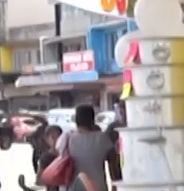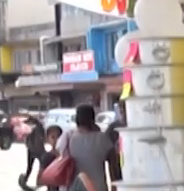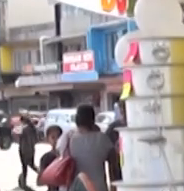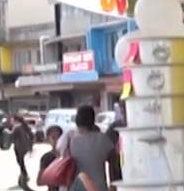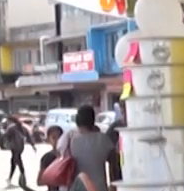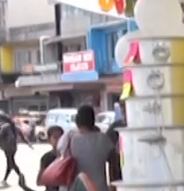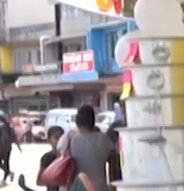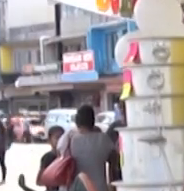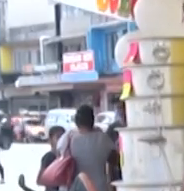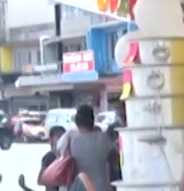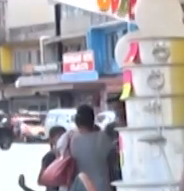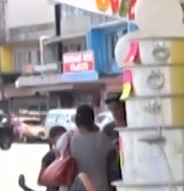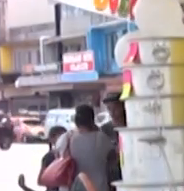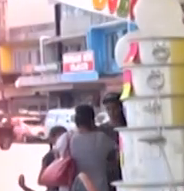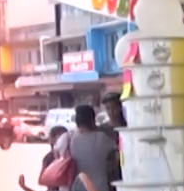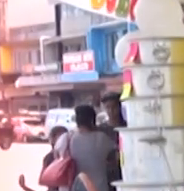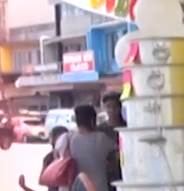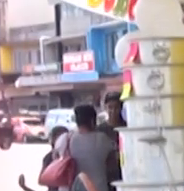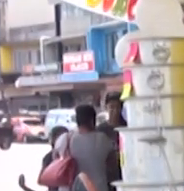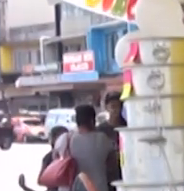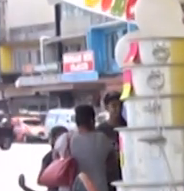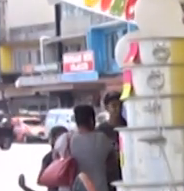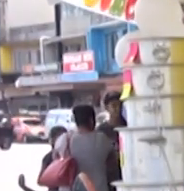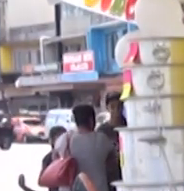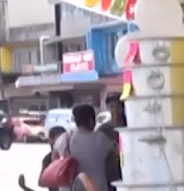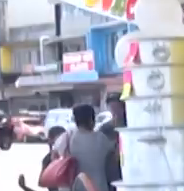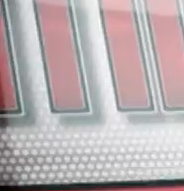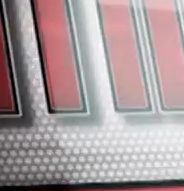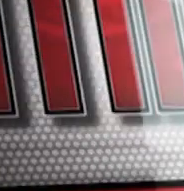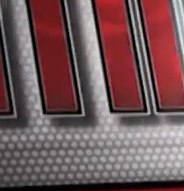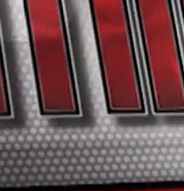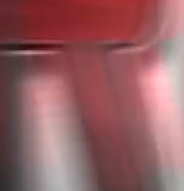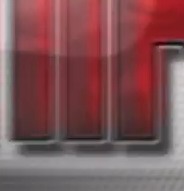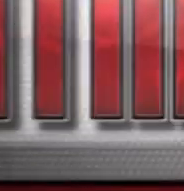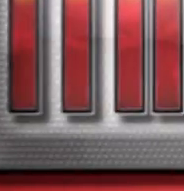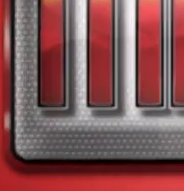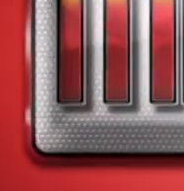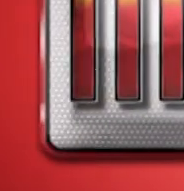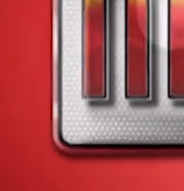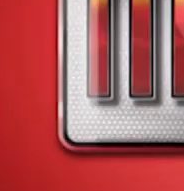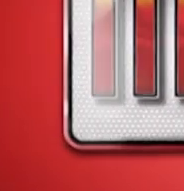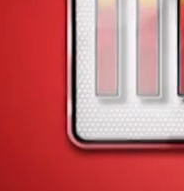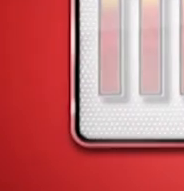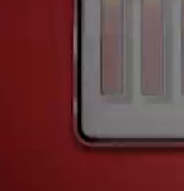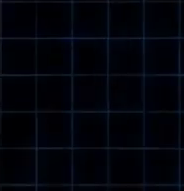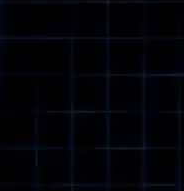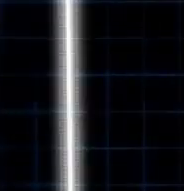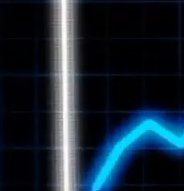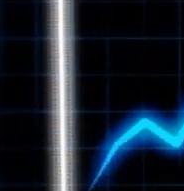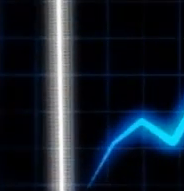My name is Neha and I'm from Karavi. And Mirchi FM, it's hot. Mirchi FM, it's hot.